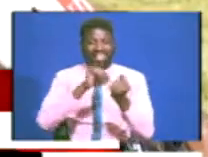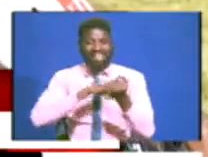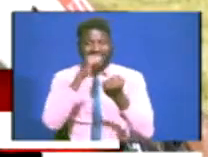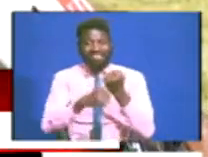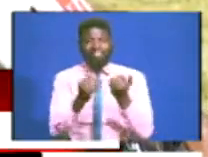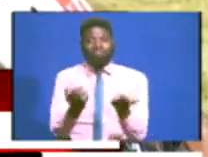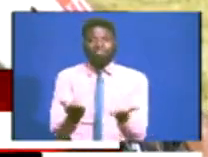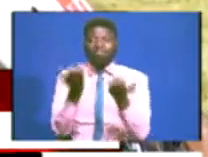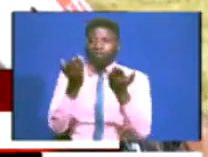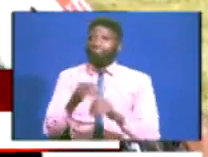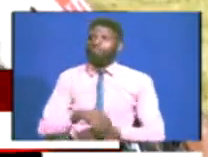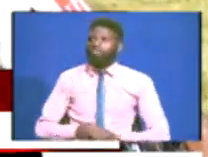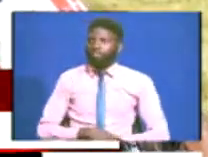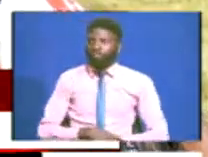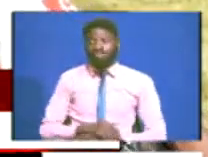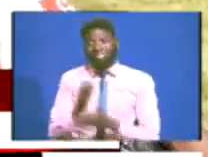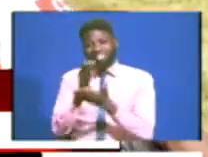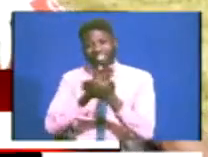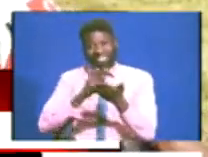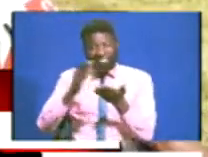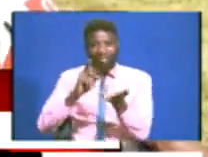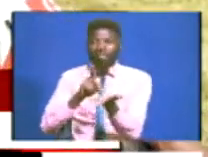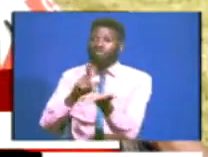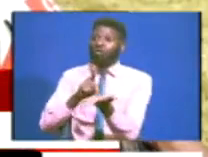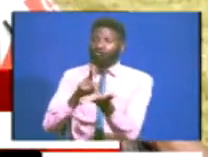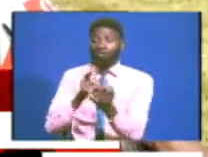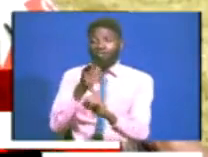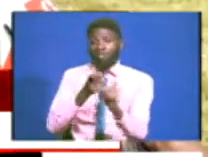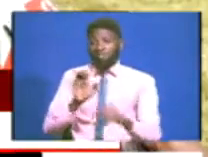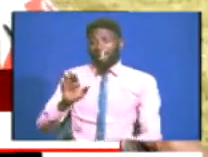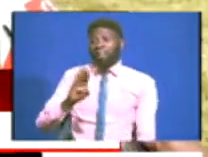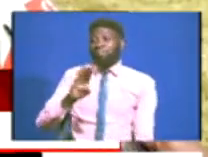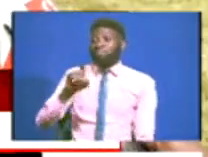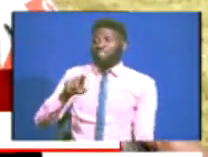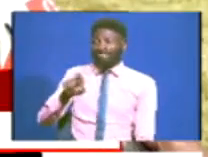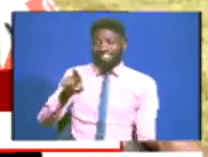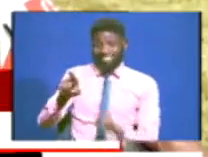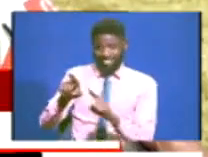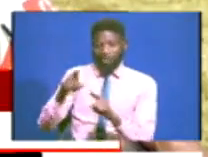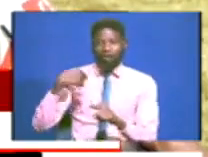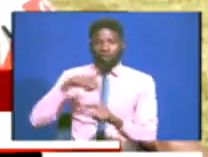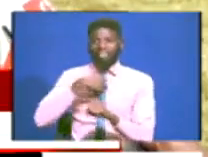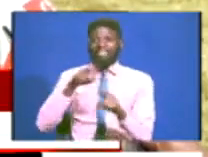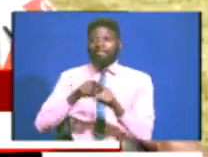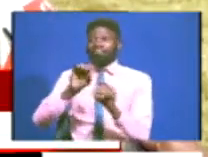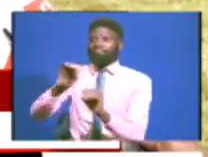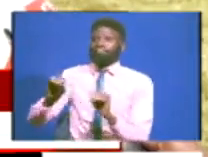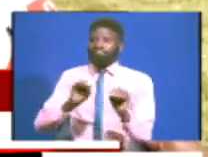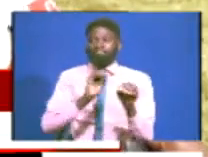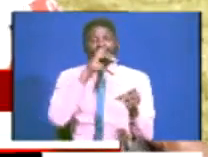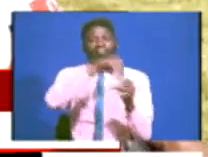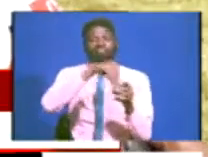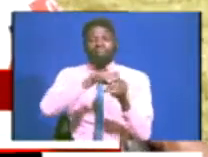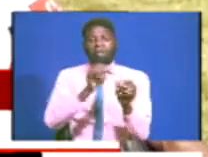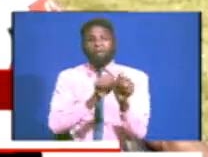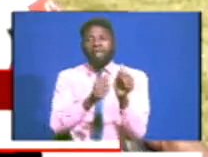Particular toxin, which is expressed from this bacteria, that gene is what we have moved it into the genome of maize, so that maize is able to